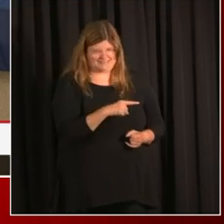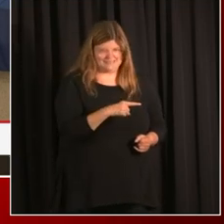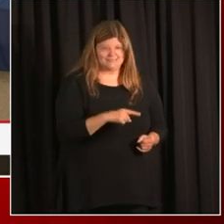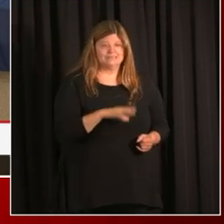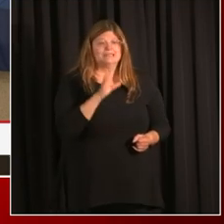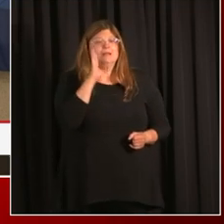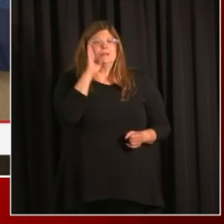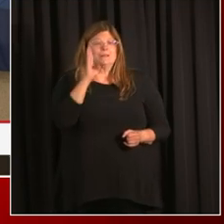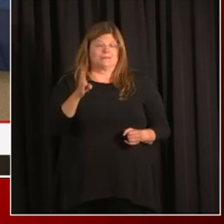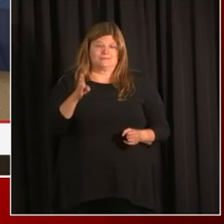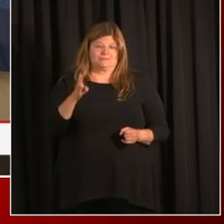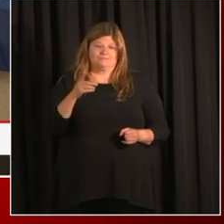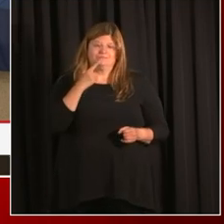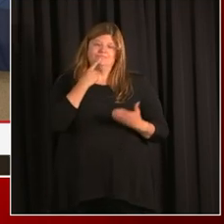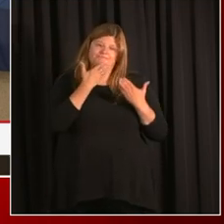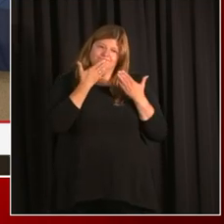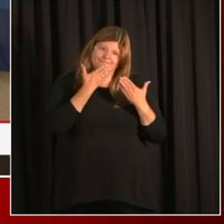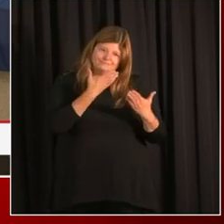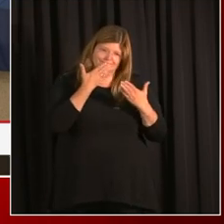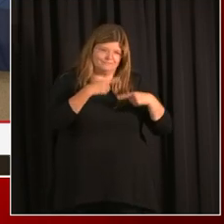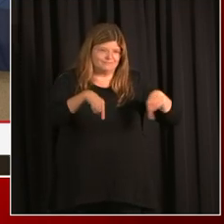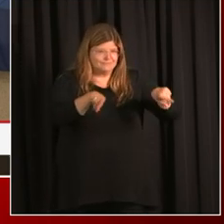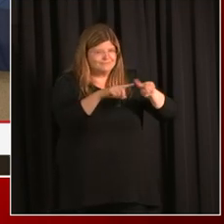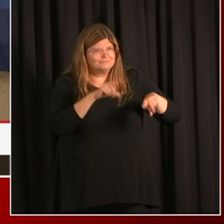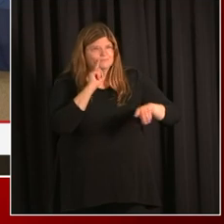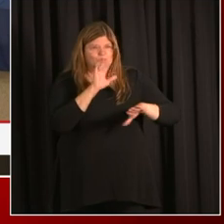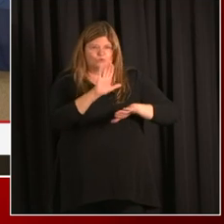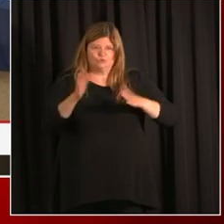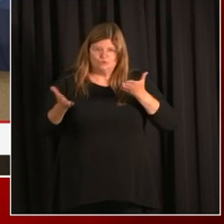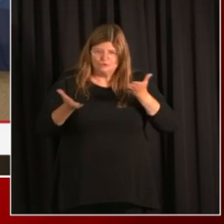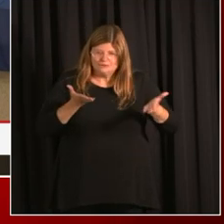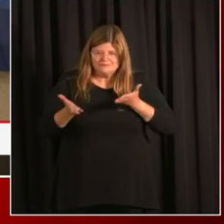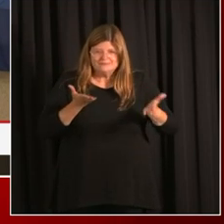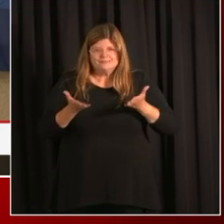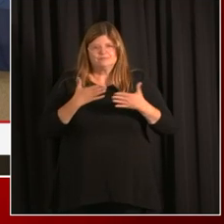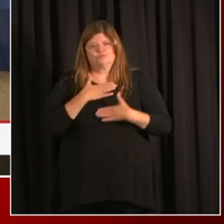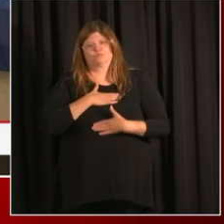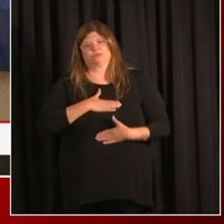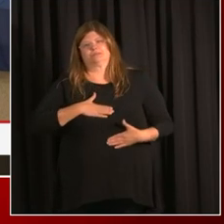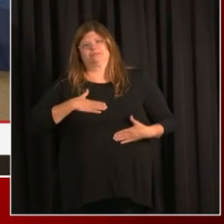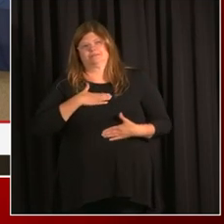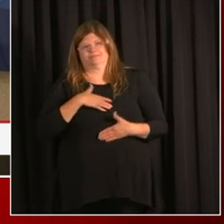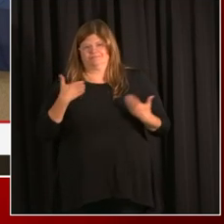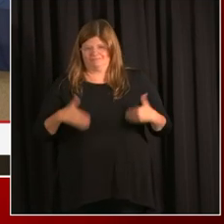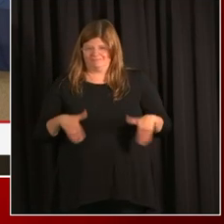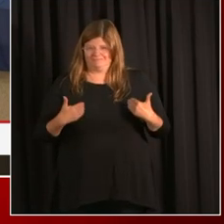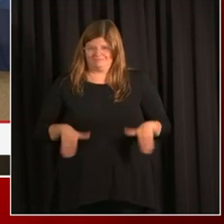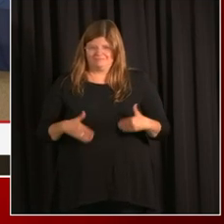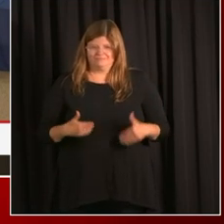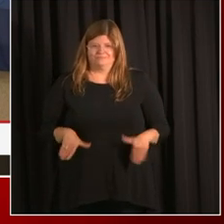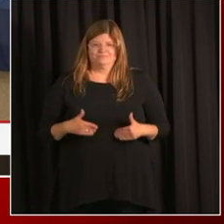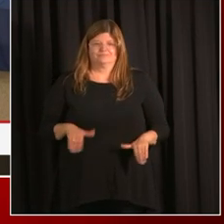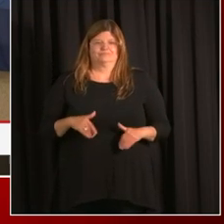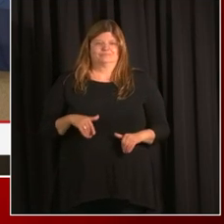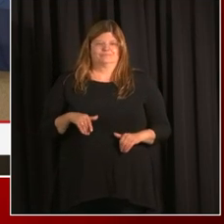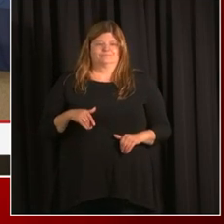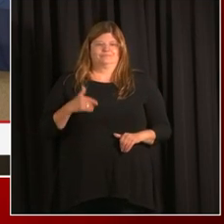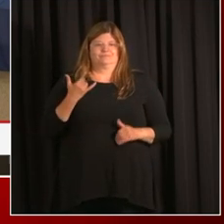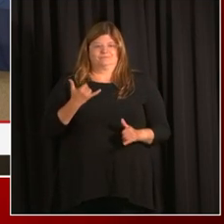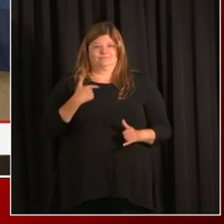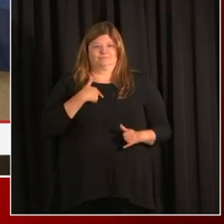Hi. First of all, thank all of you for your service. I really appreciate it. And I'm calling on behalf of